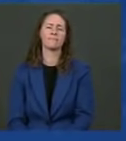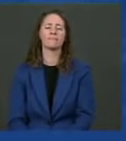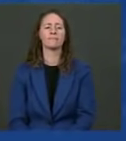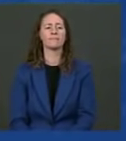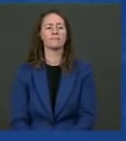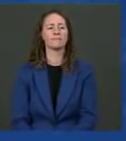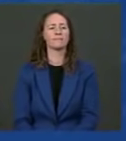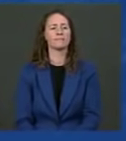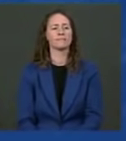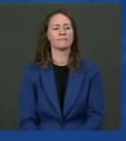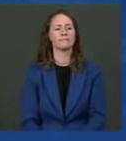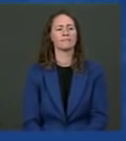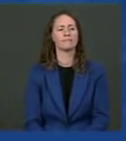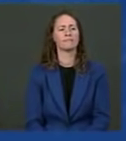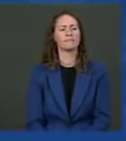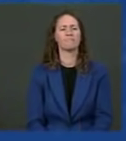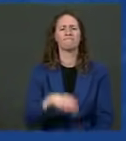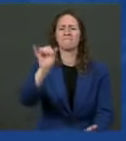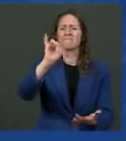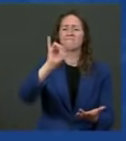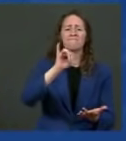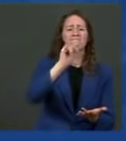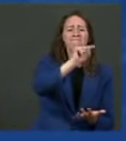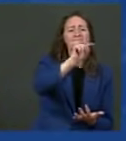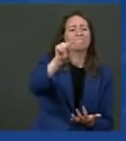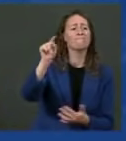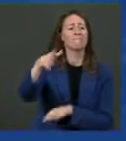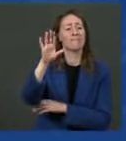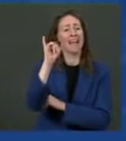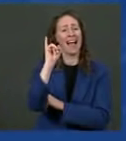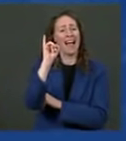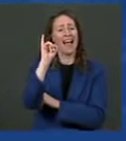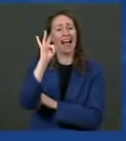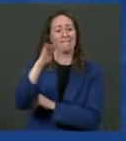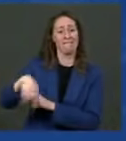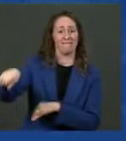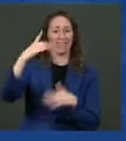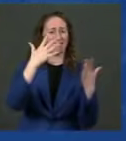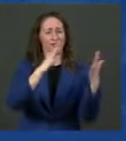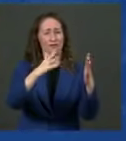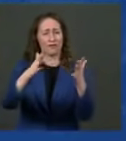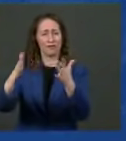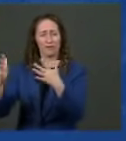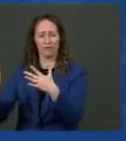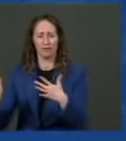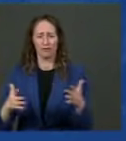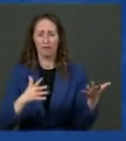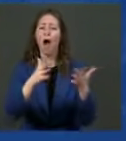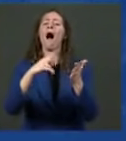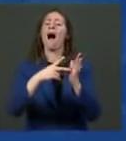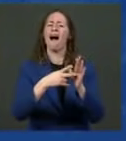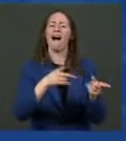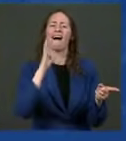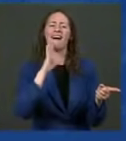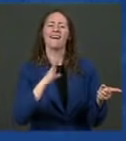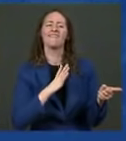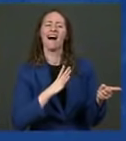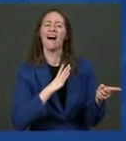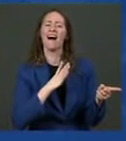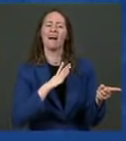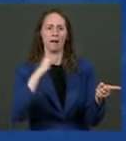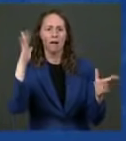home as well. There's a high vaccination rate in the home, which significantly diminishes the